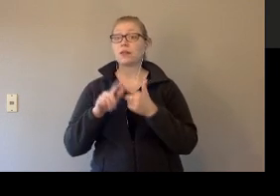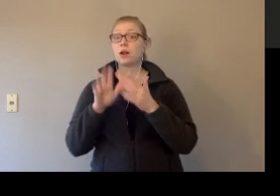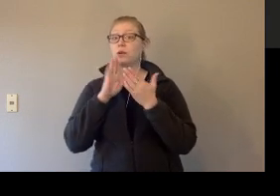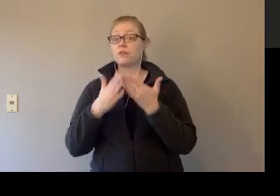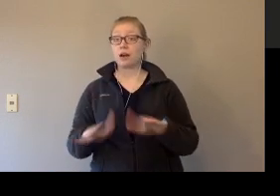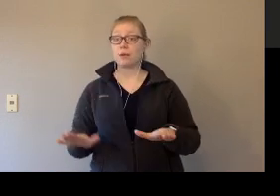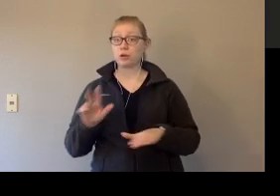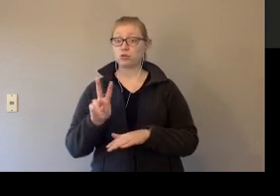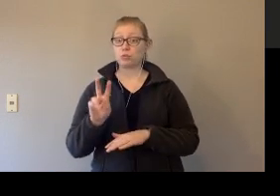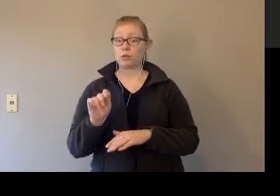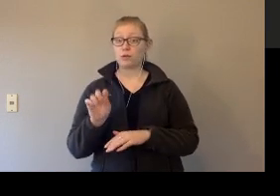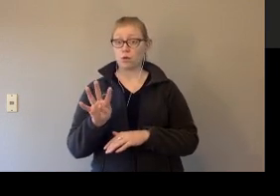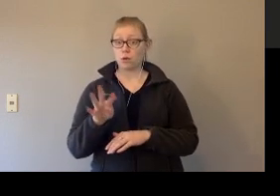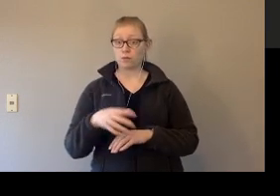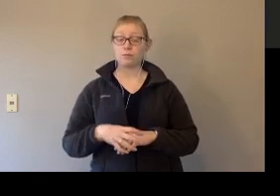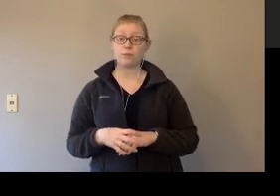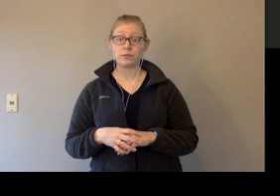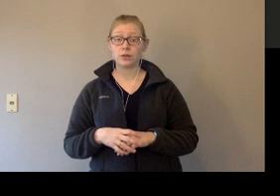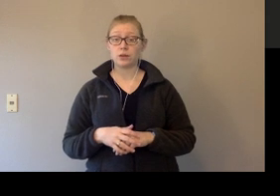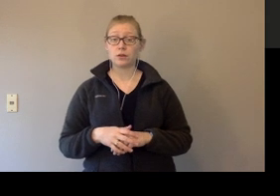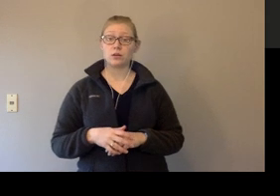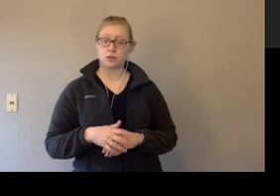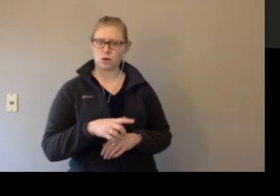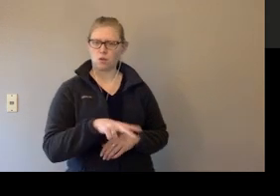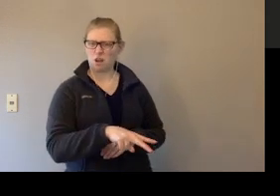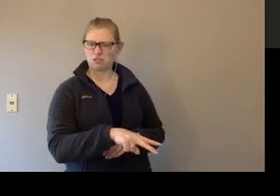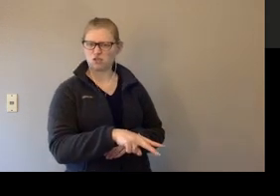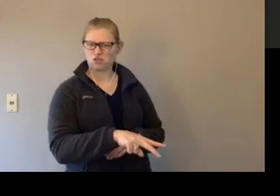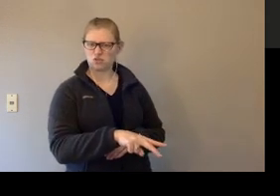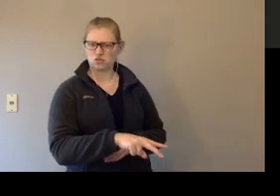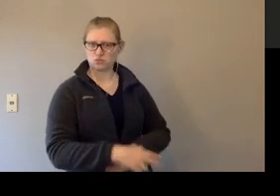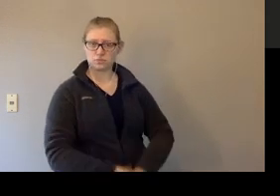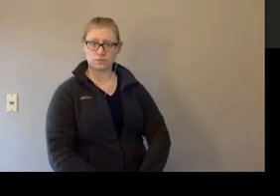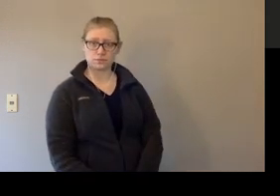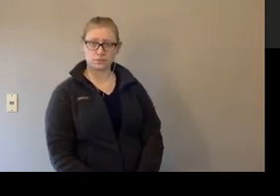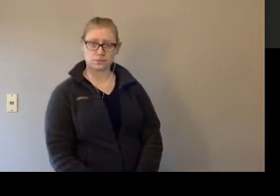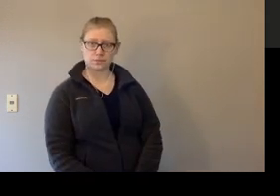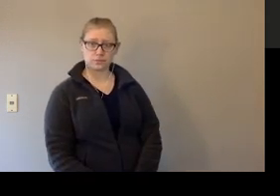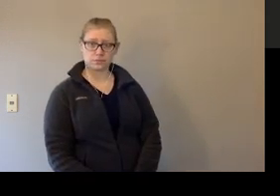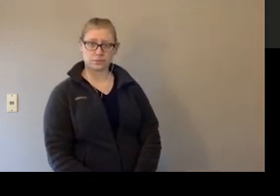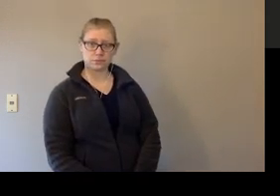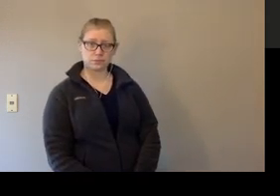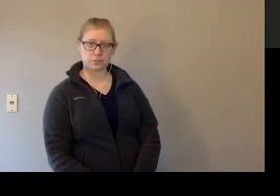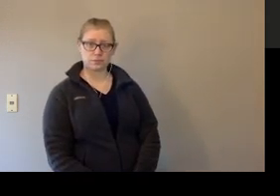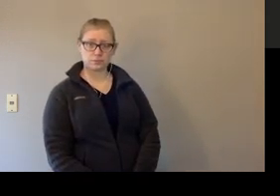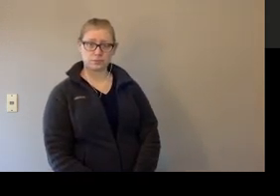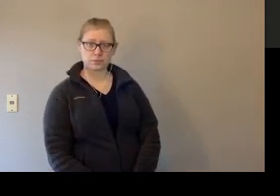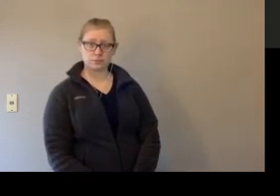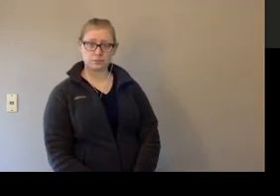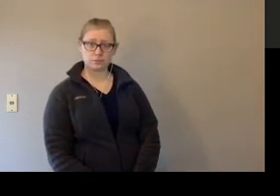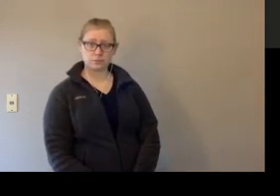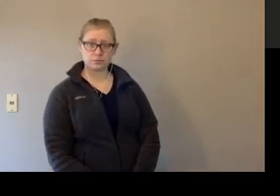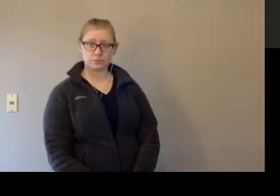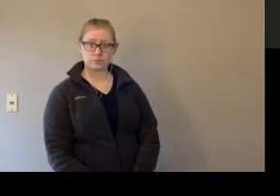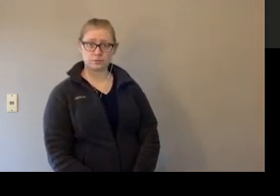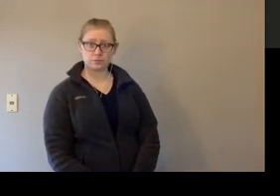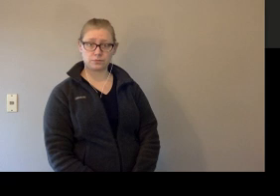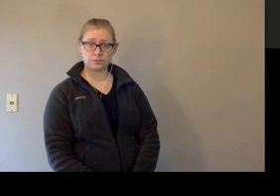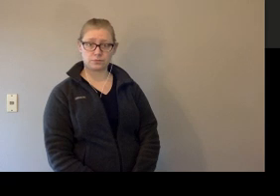be 1.4 times 2.6 divided by